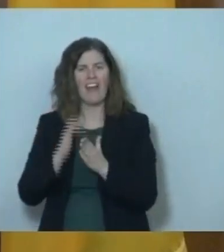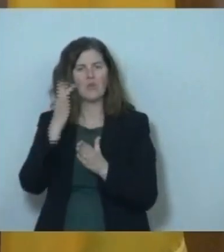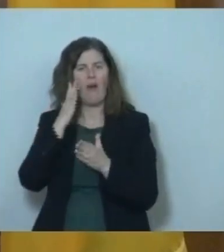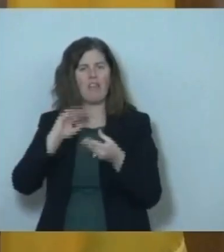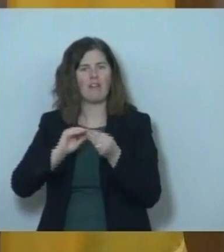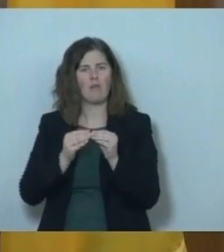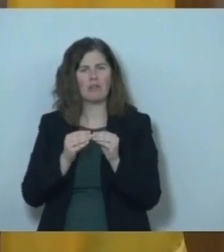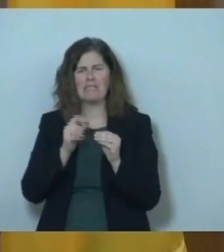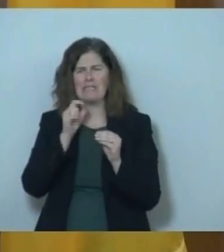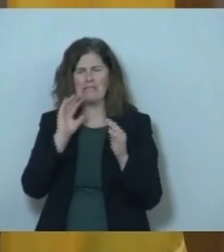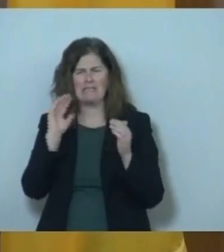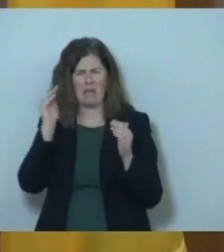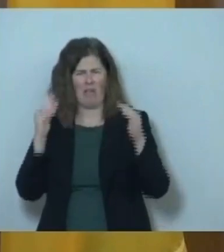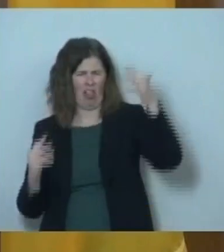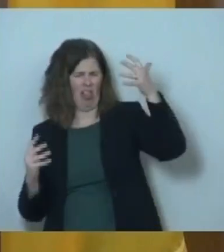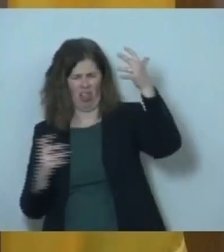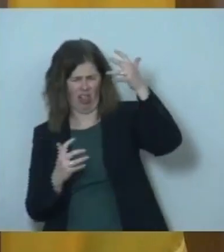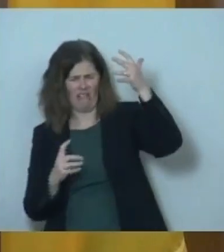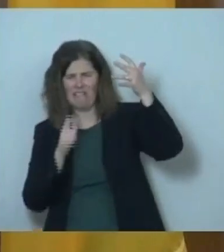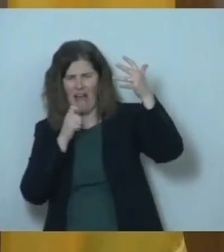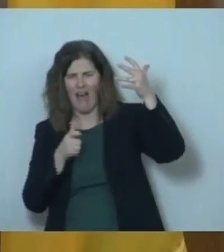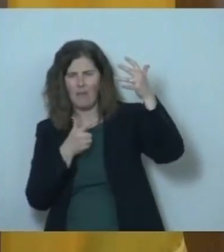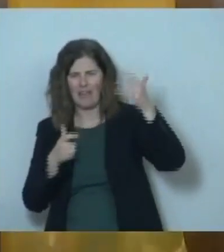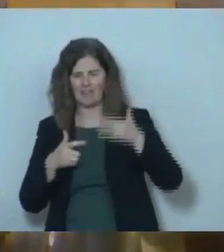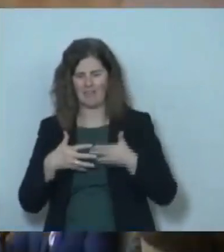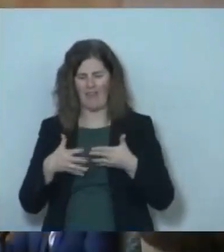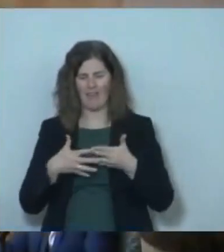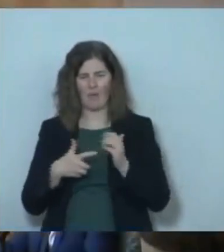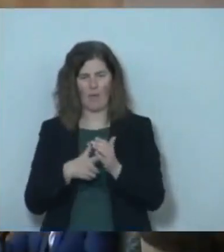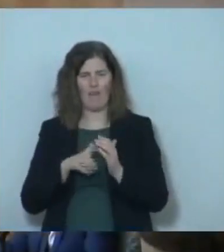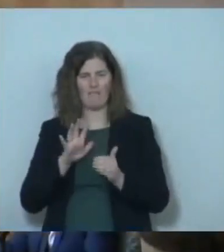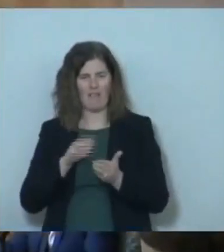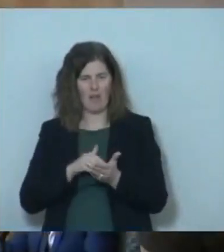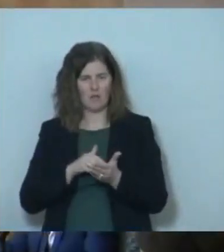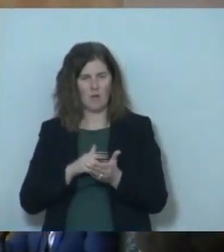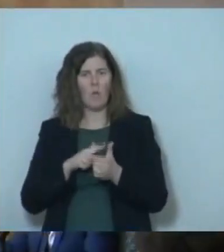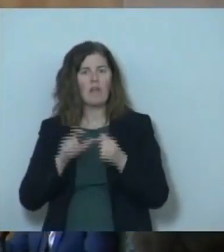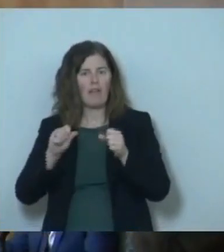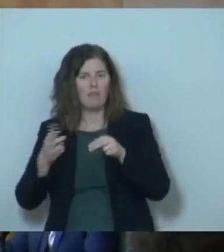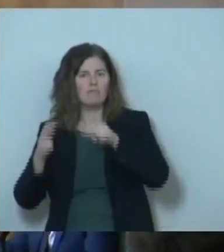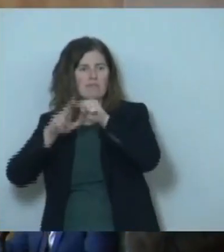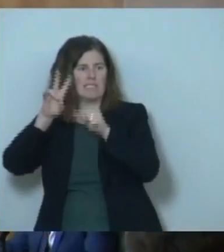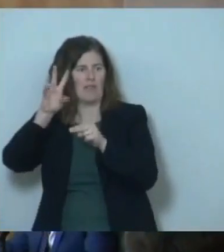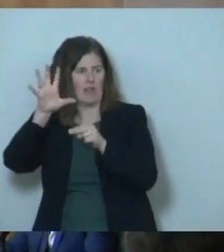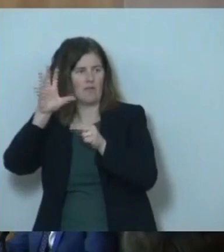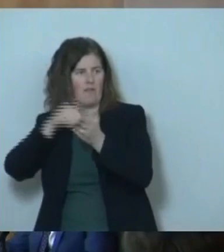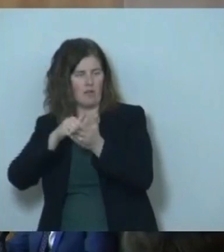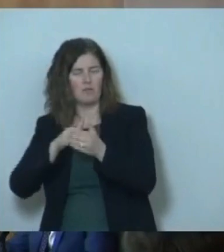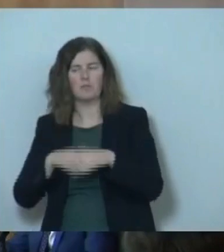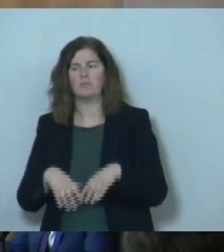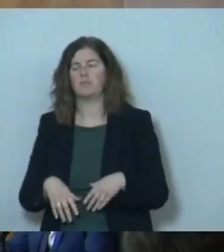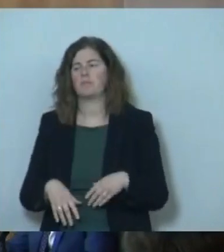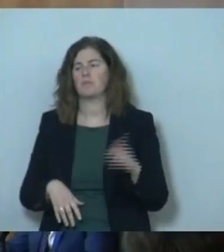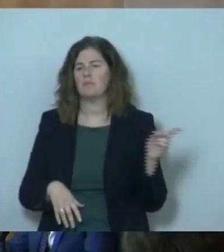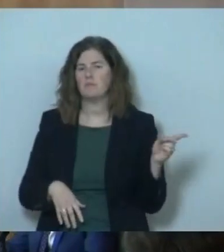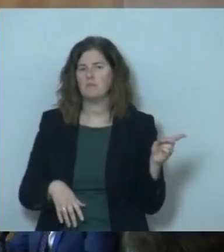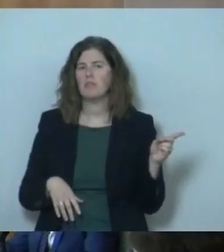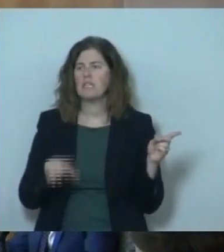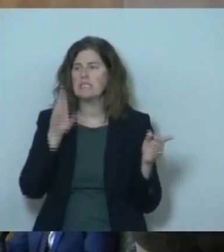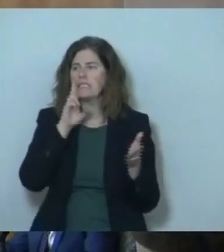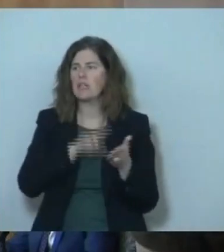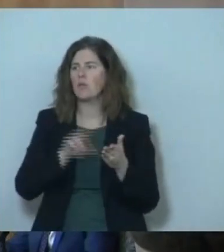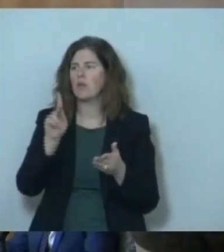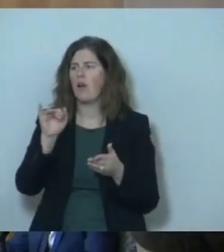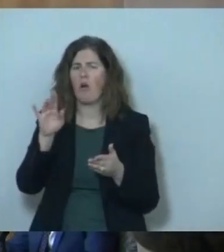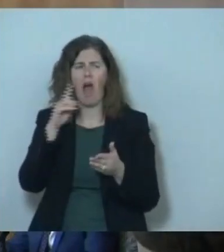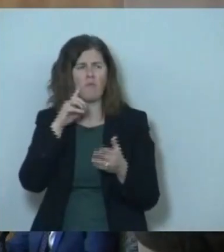didn't seem like they matched up. Secretary. Thank you. I'm confident that the state can do